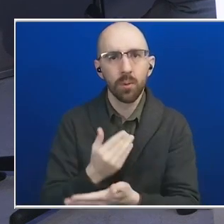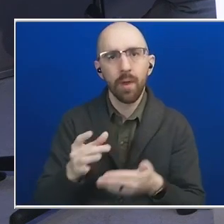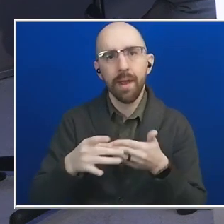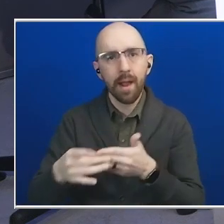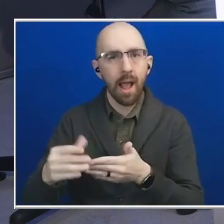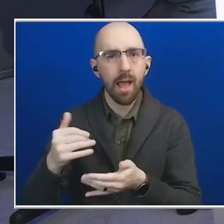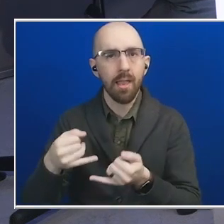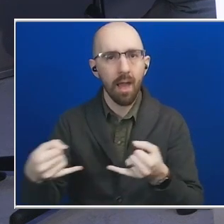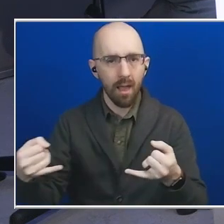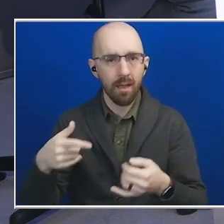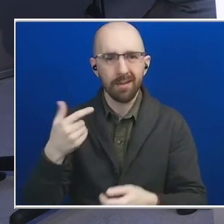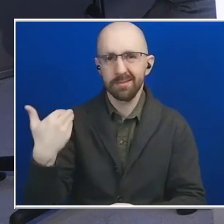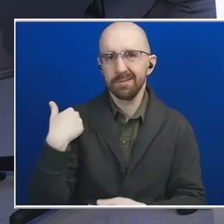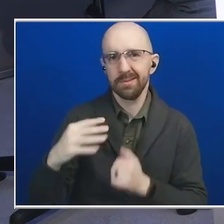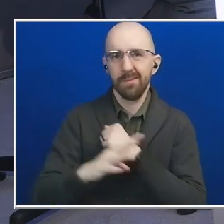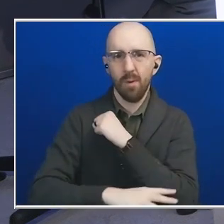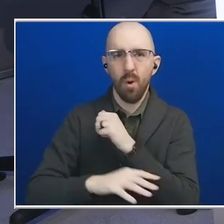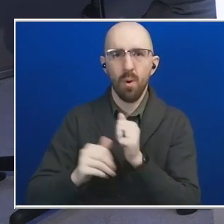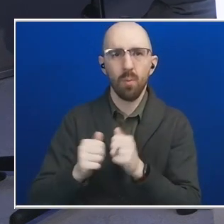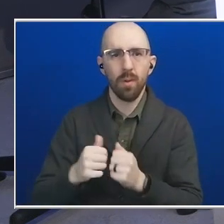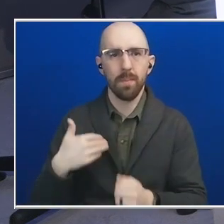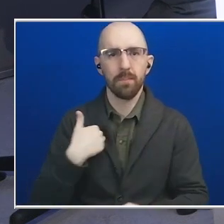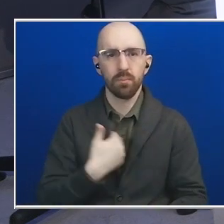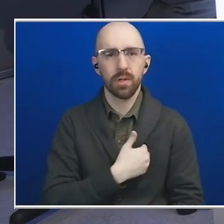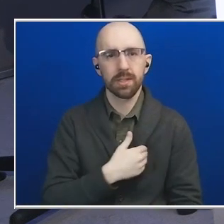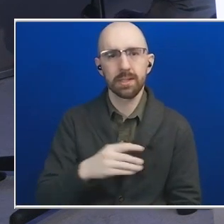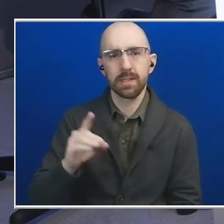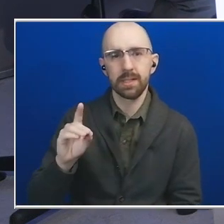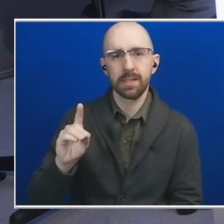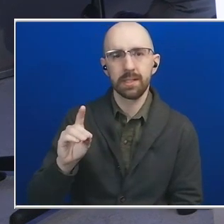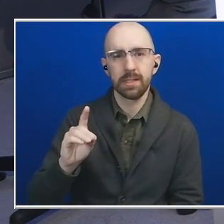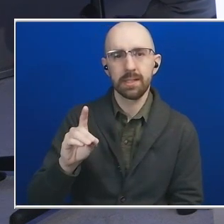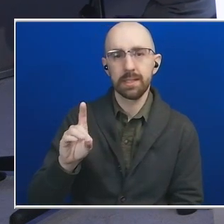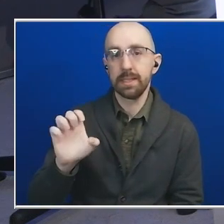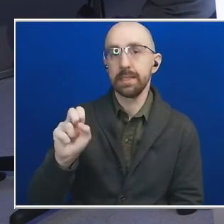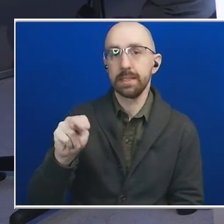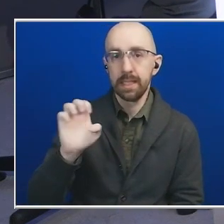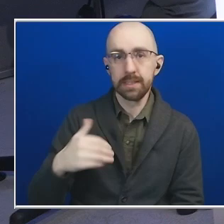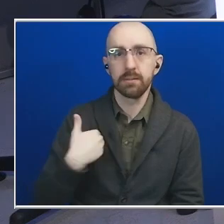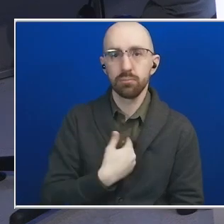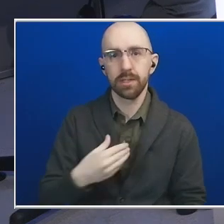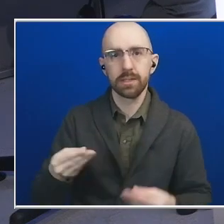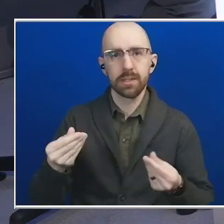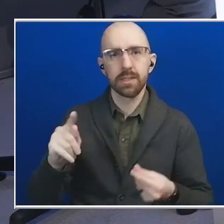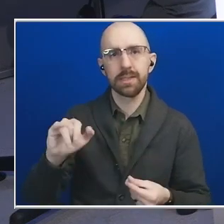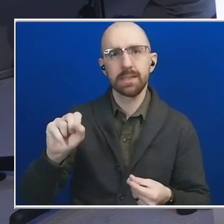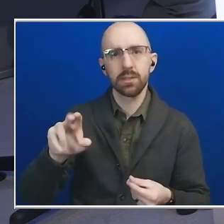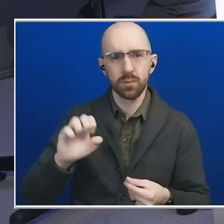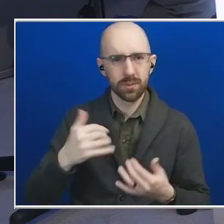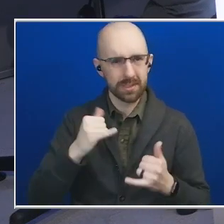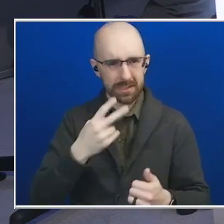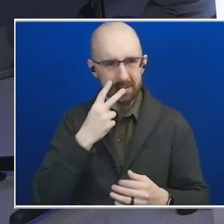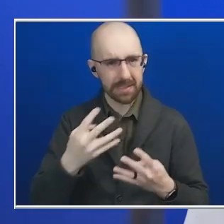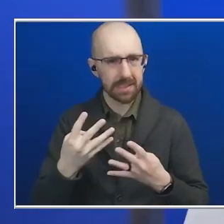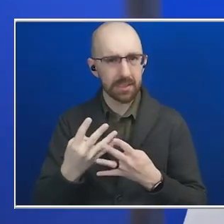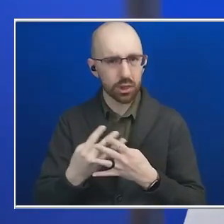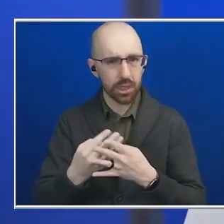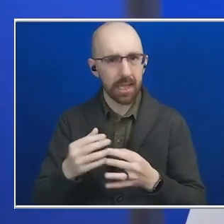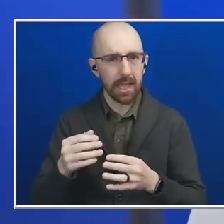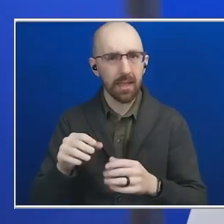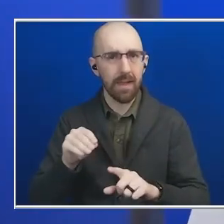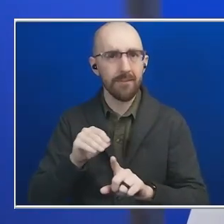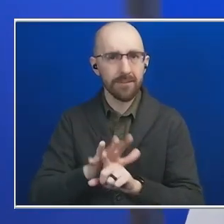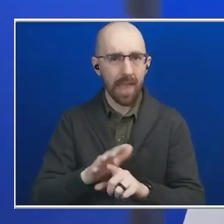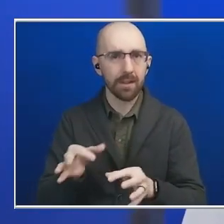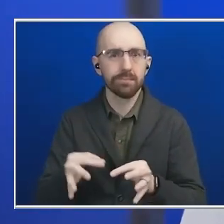fall with dense breast tissue. Do you think we're still seeing the effects of screenings delayed because of COVID-19? Sure. We're